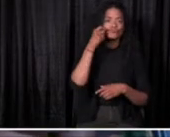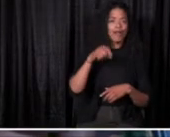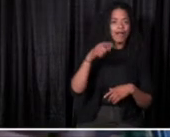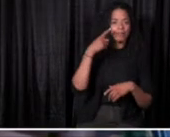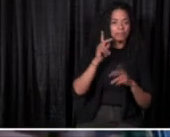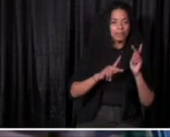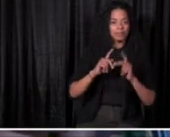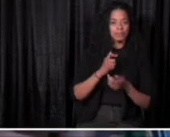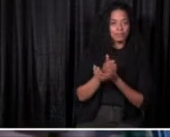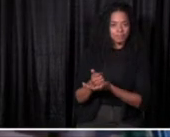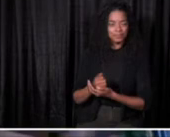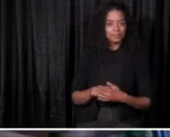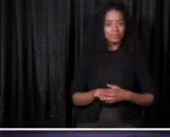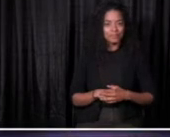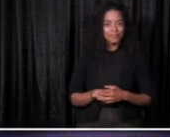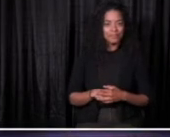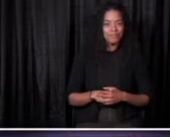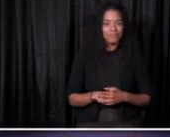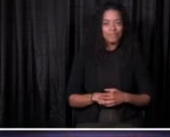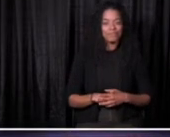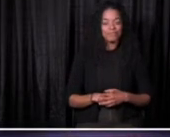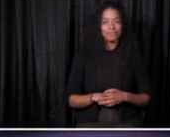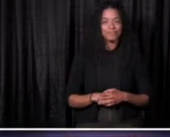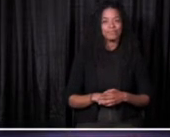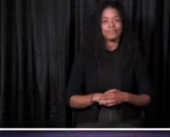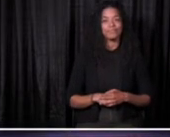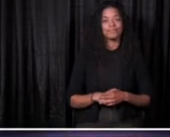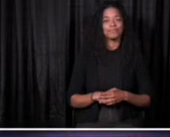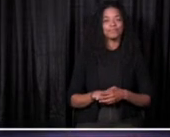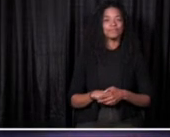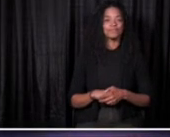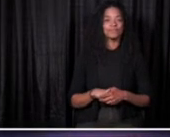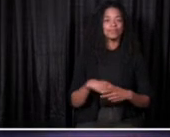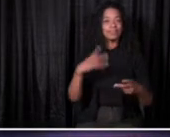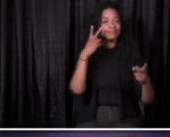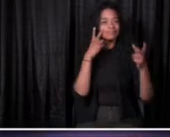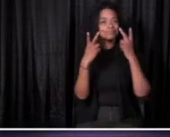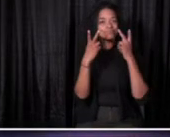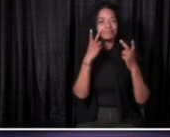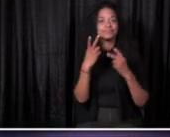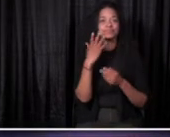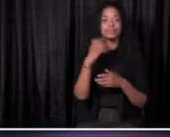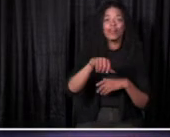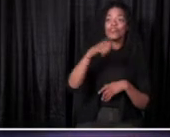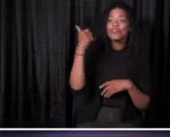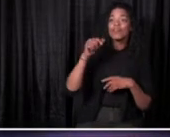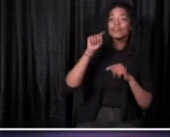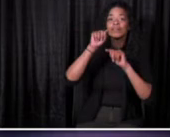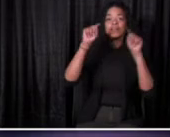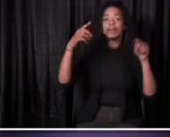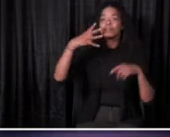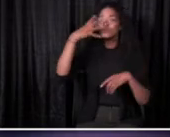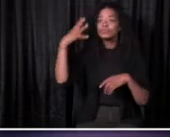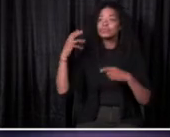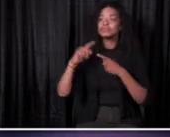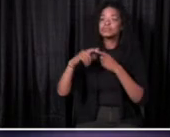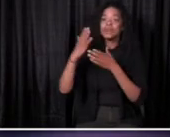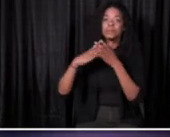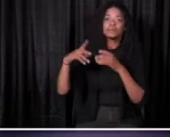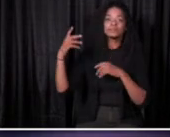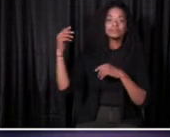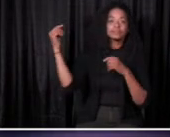Seeing that the disparities faced by other immigrant populations were so